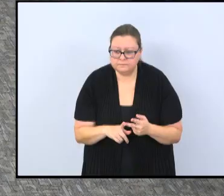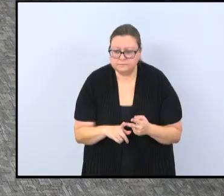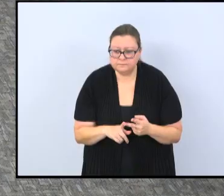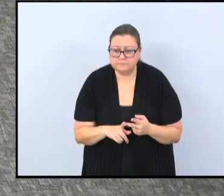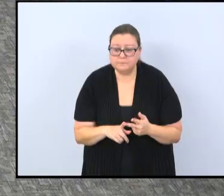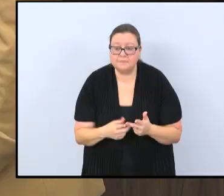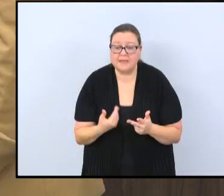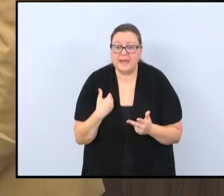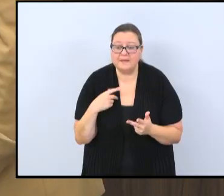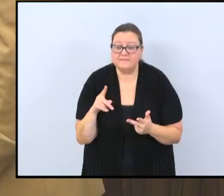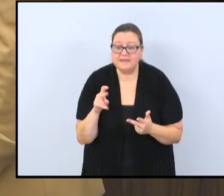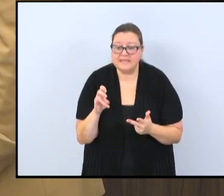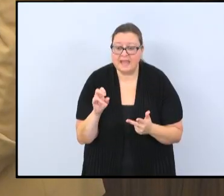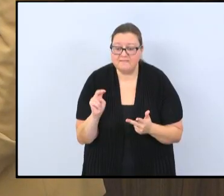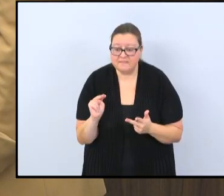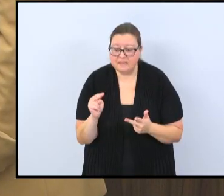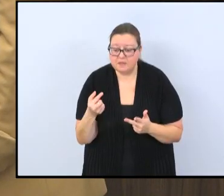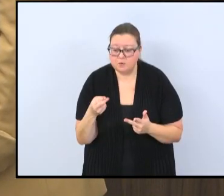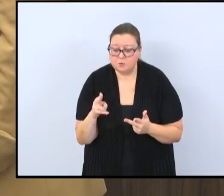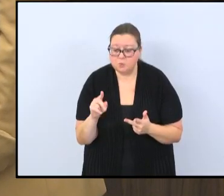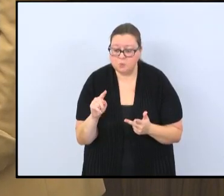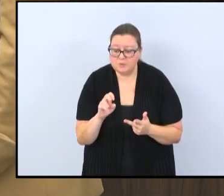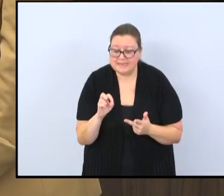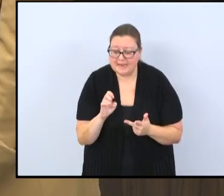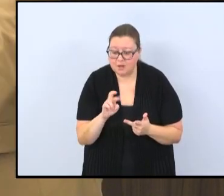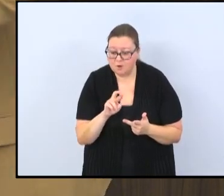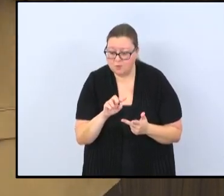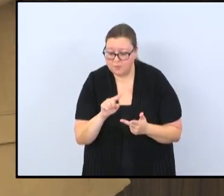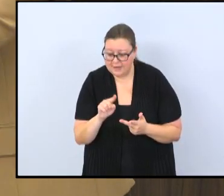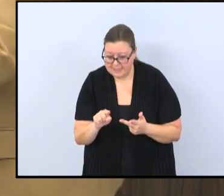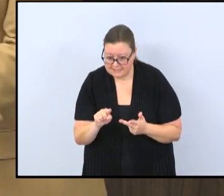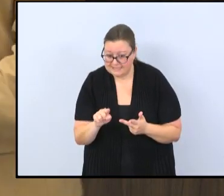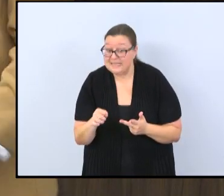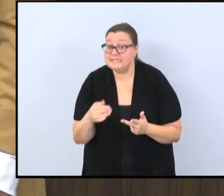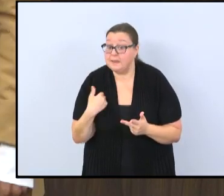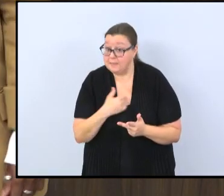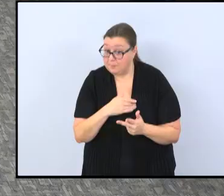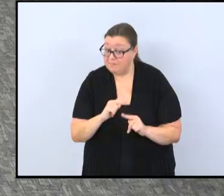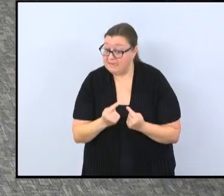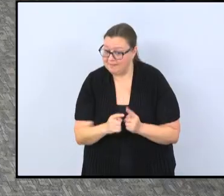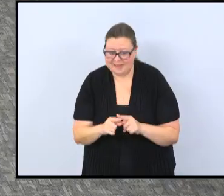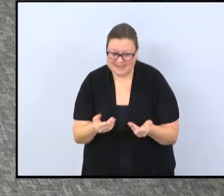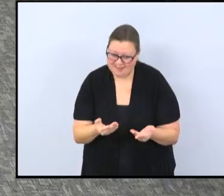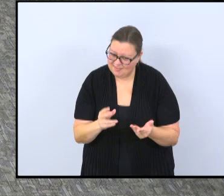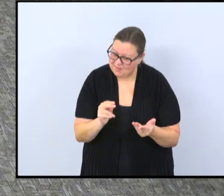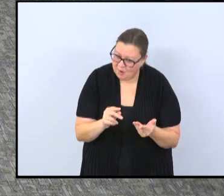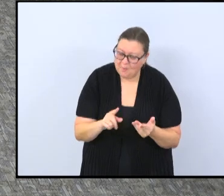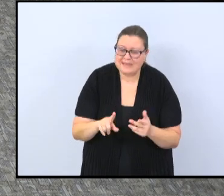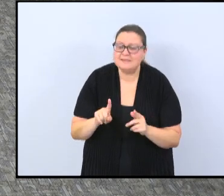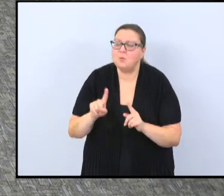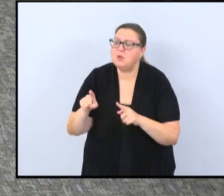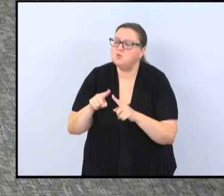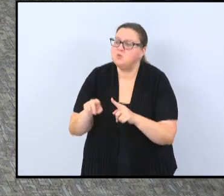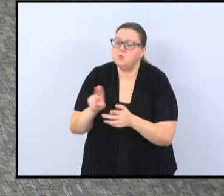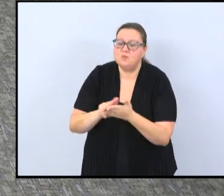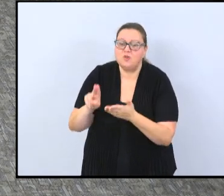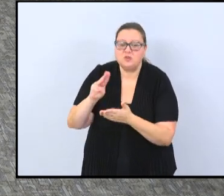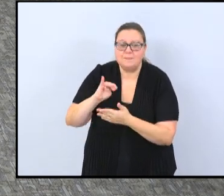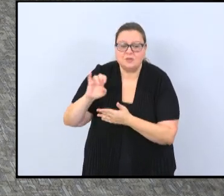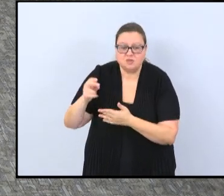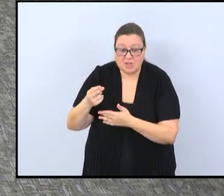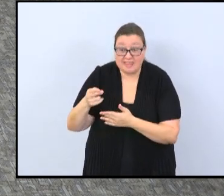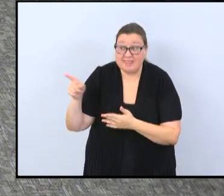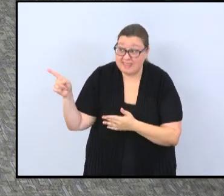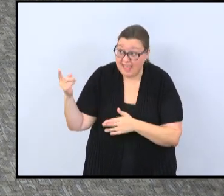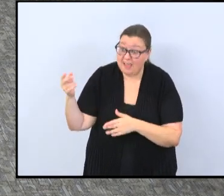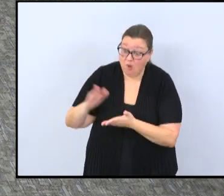We also have Kevin Gutierrez, who's a member of this team, but he is actually on a recruiting trip at the University of Michigan. They flew him down there, and